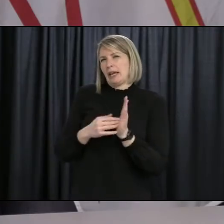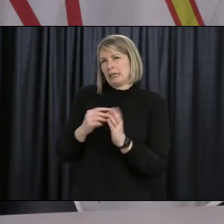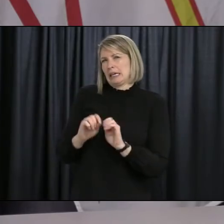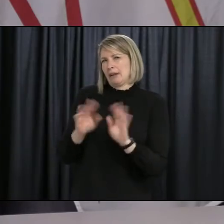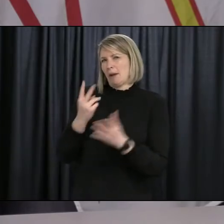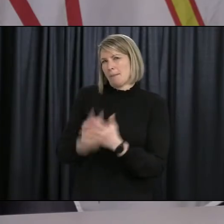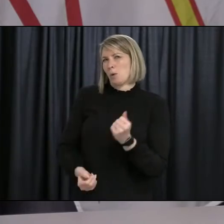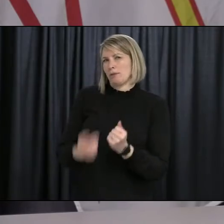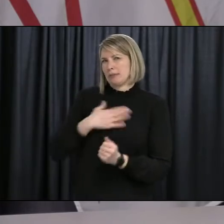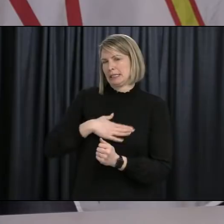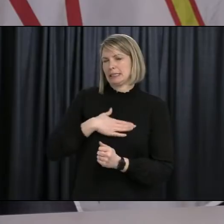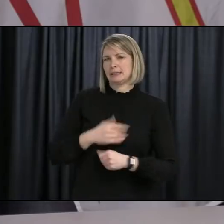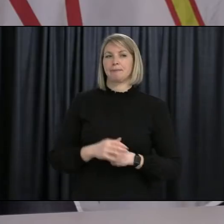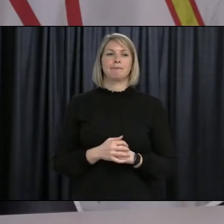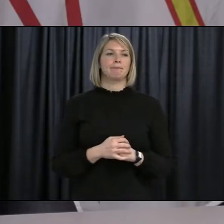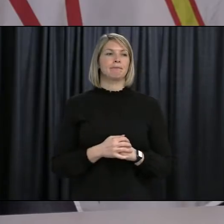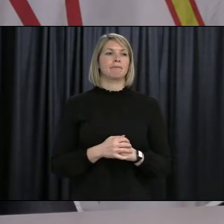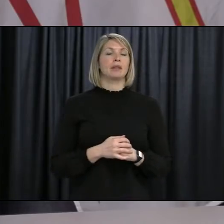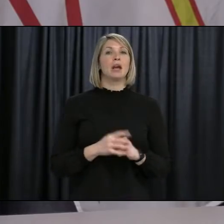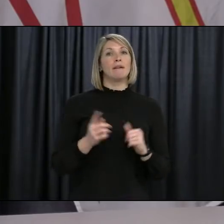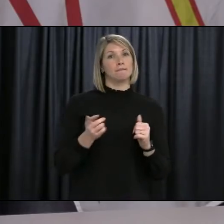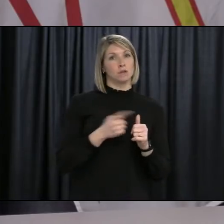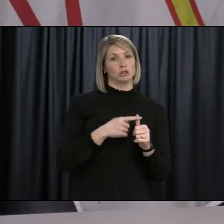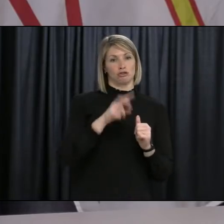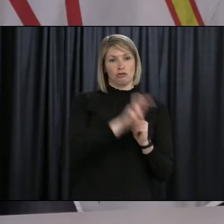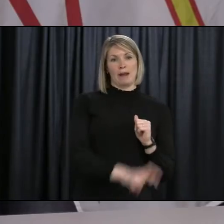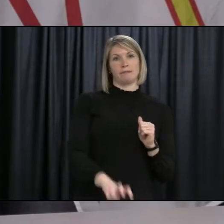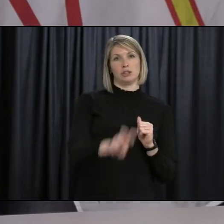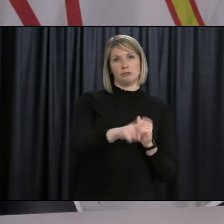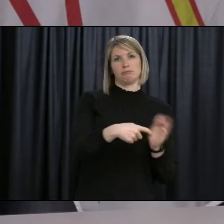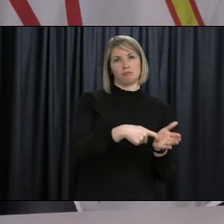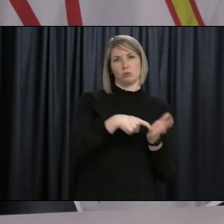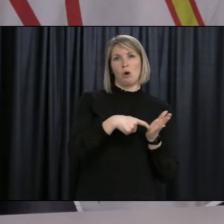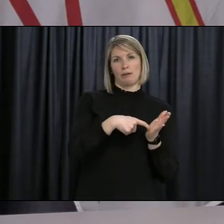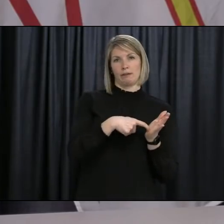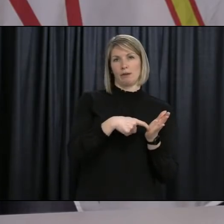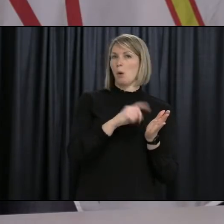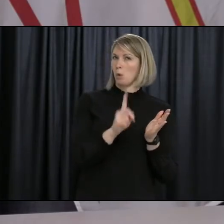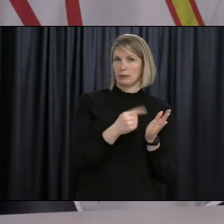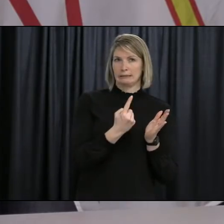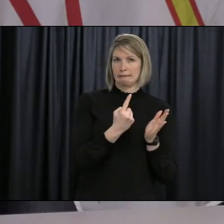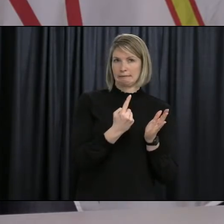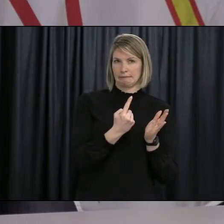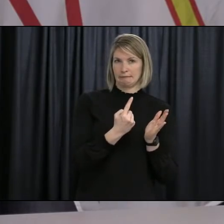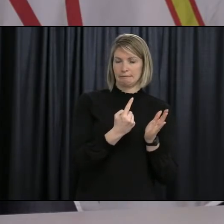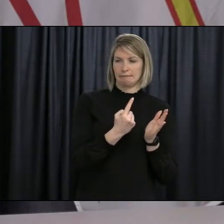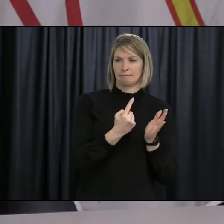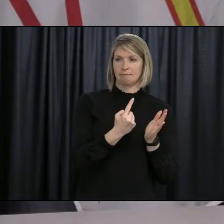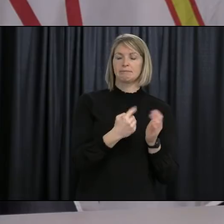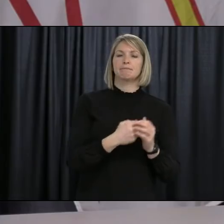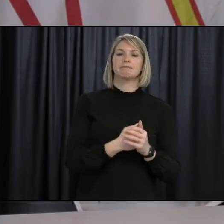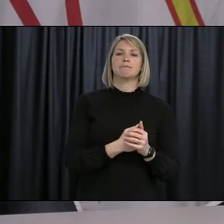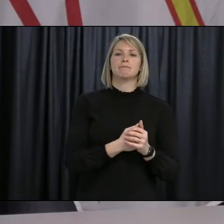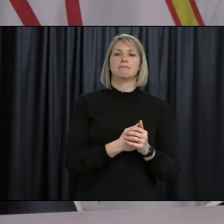Certainly I think travel should be essential if possible. And,